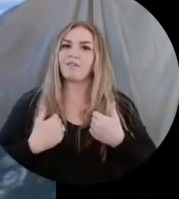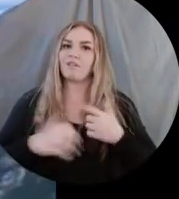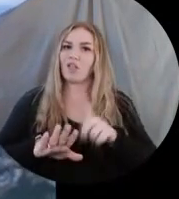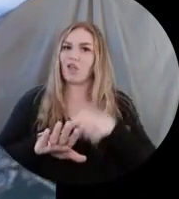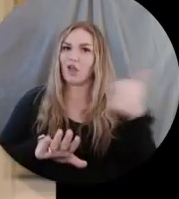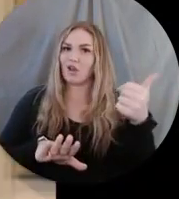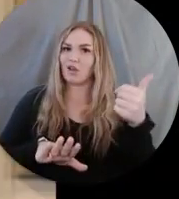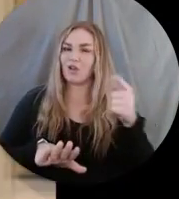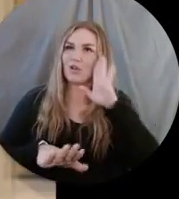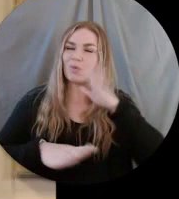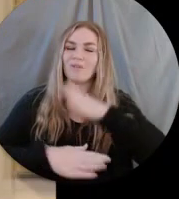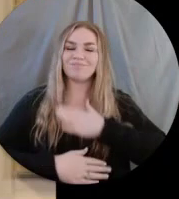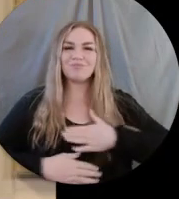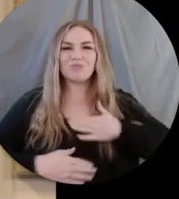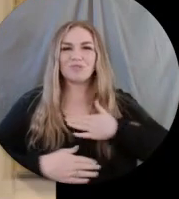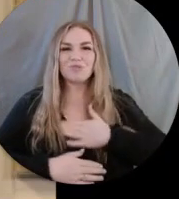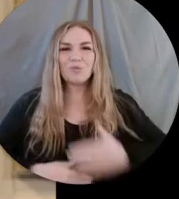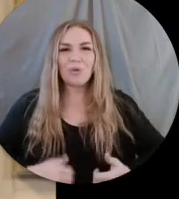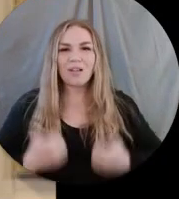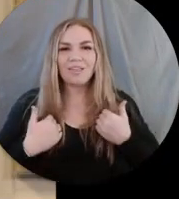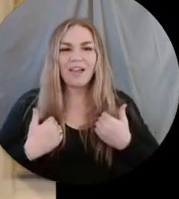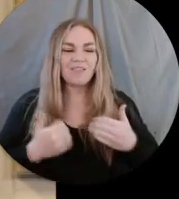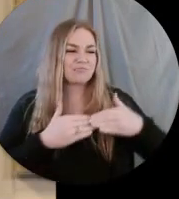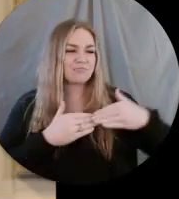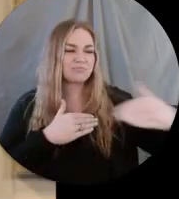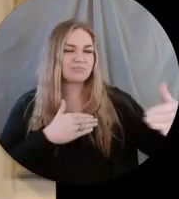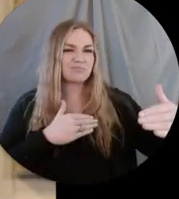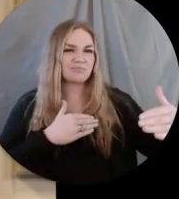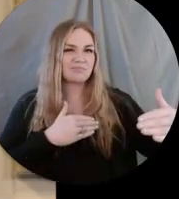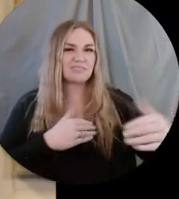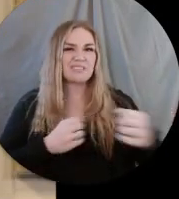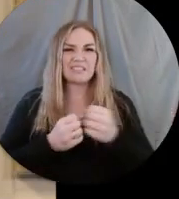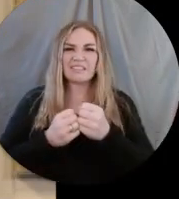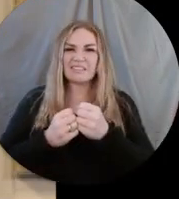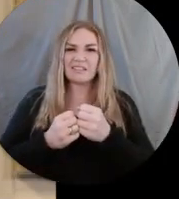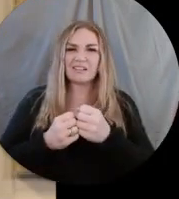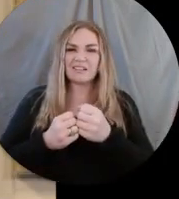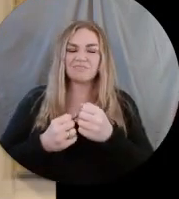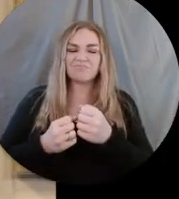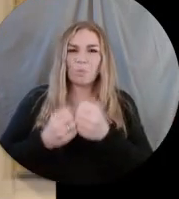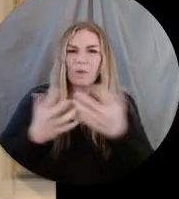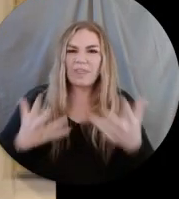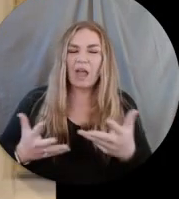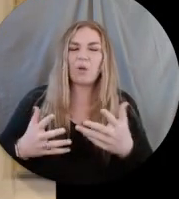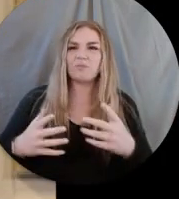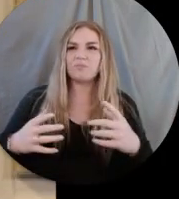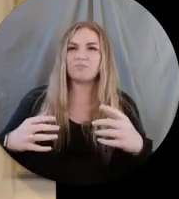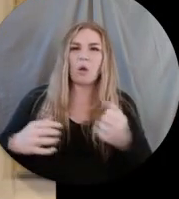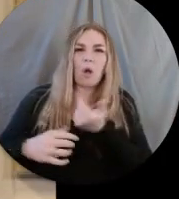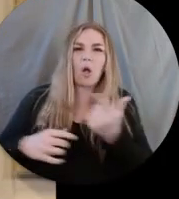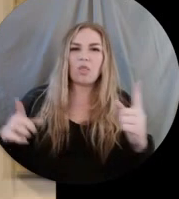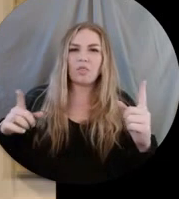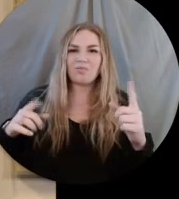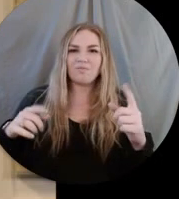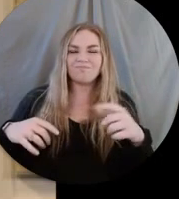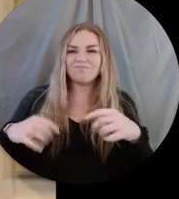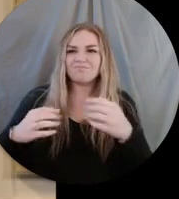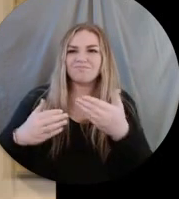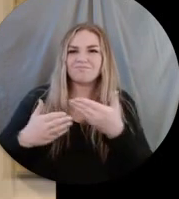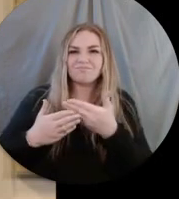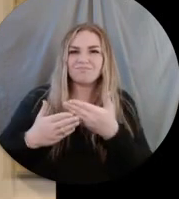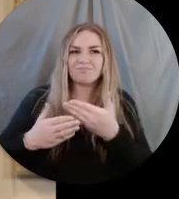living longer with the complications that come sometimes when we don't really take care of our bodies. High blood pressure,